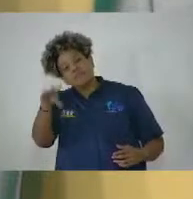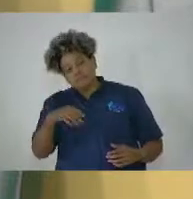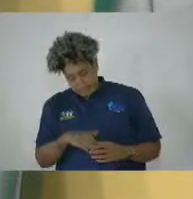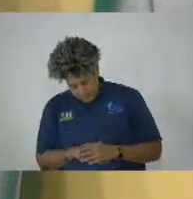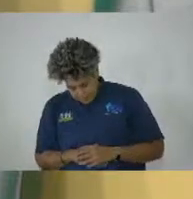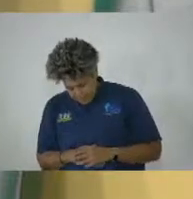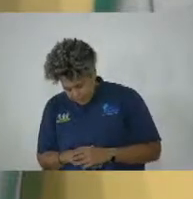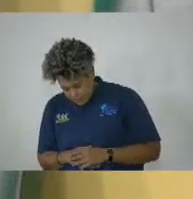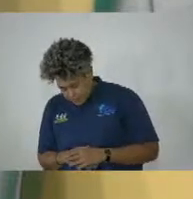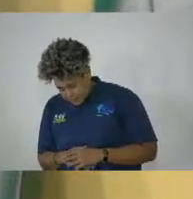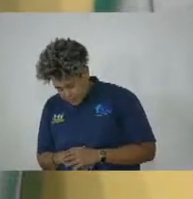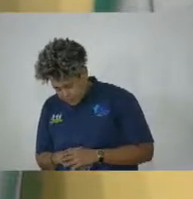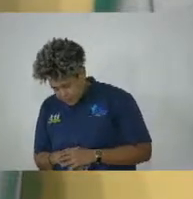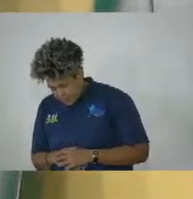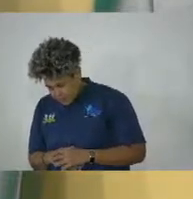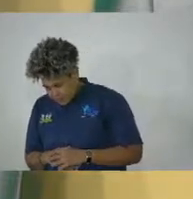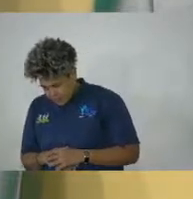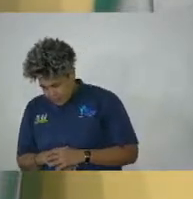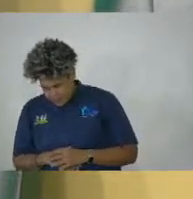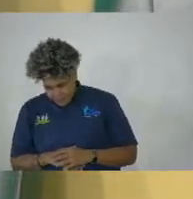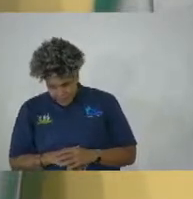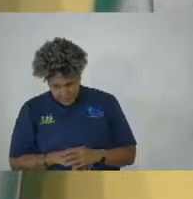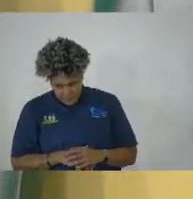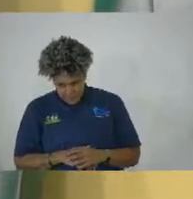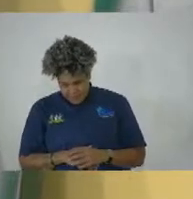the motion, notice of which I gave earlier.